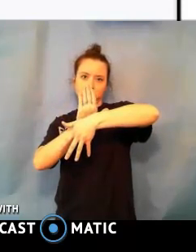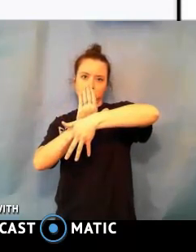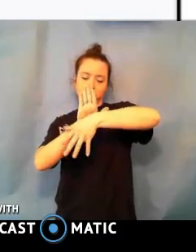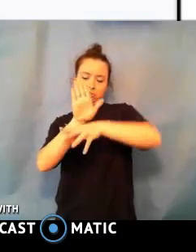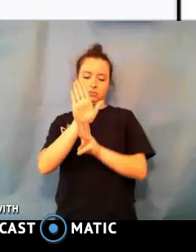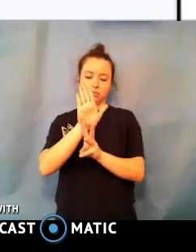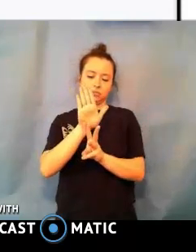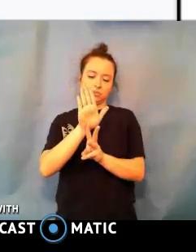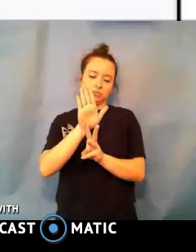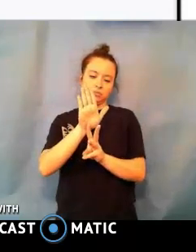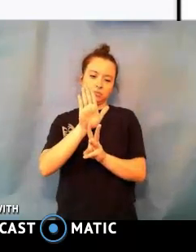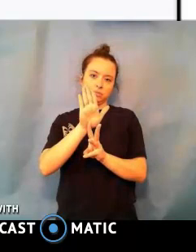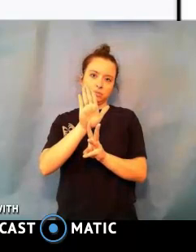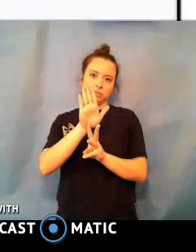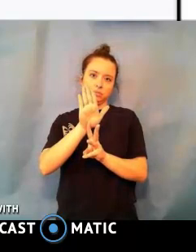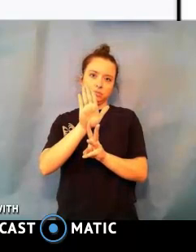Then I have 6,